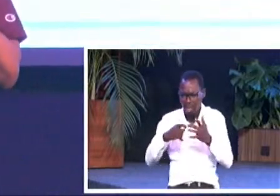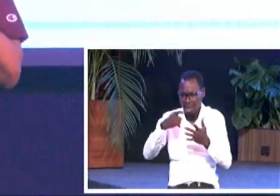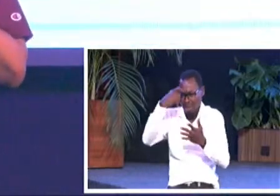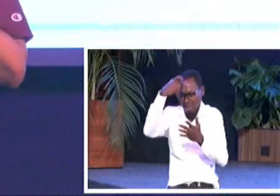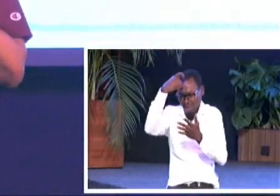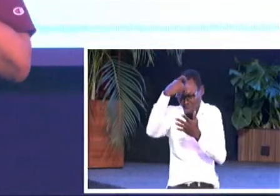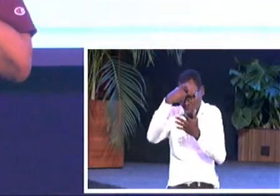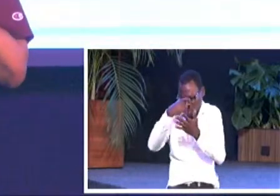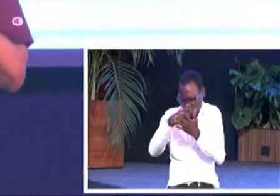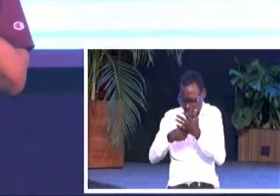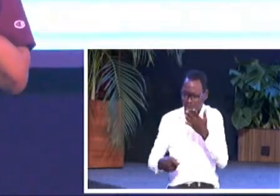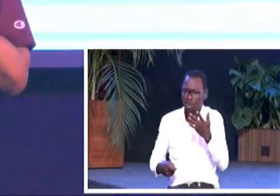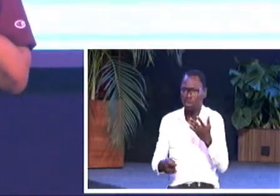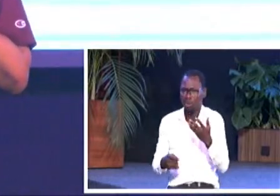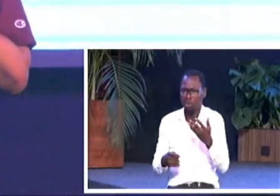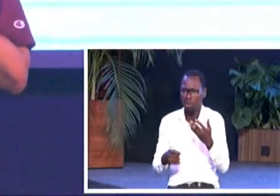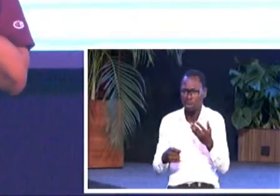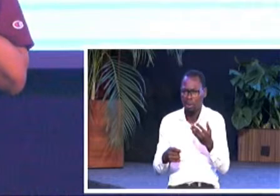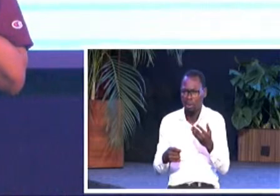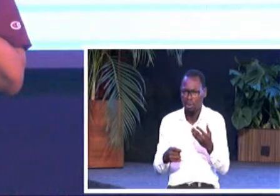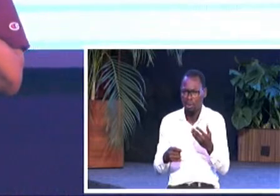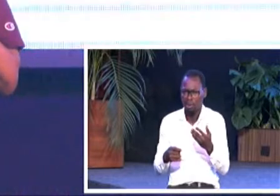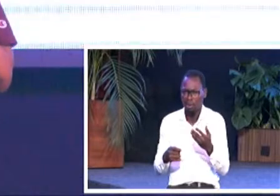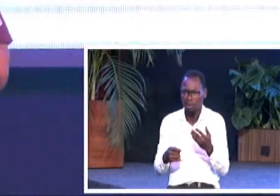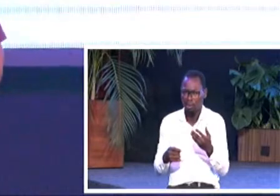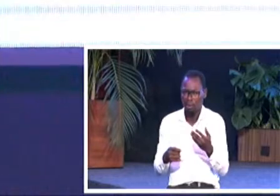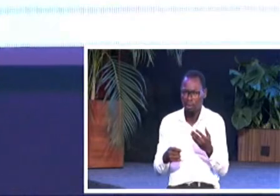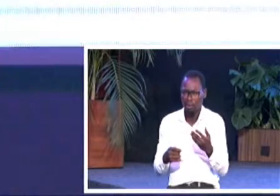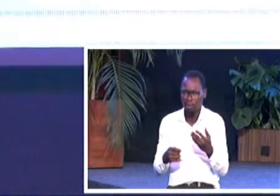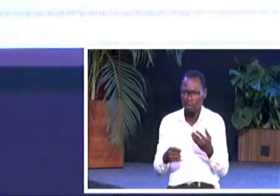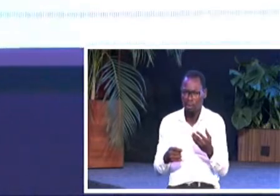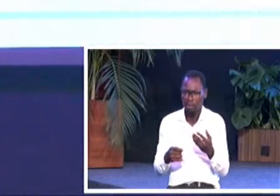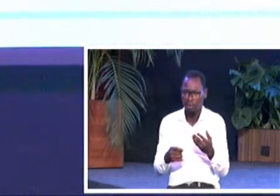triple and quadruple. Okay?